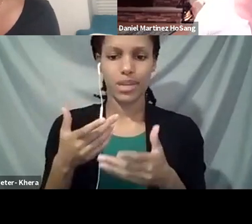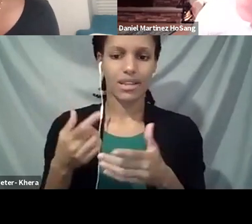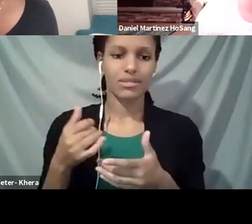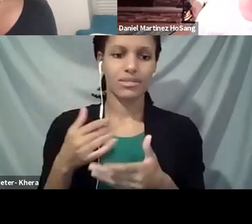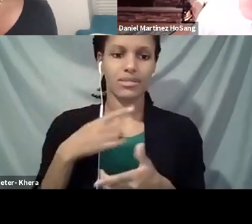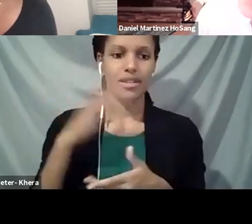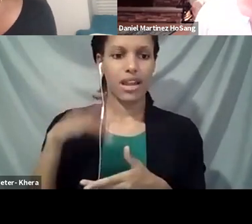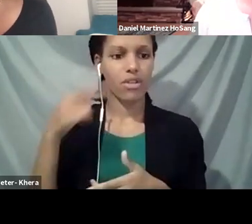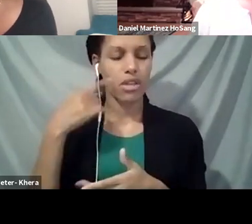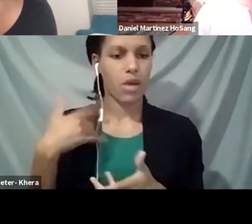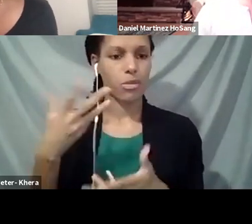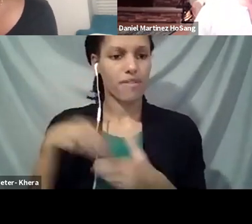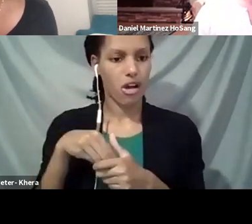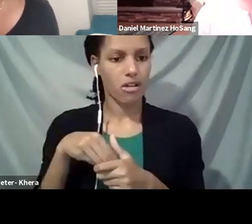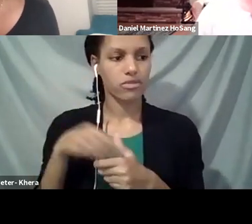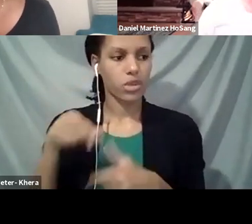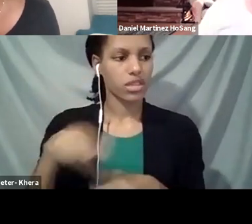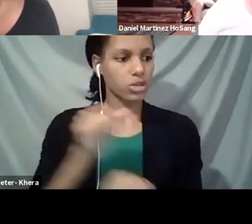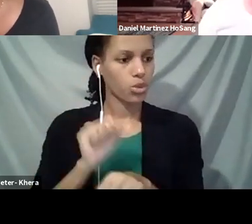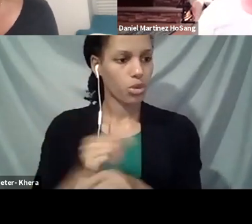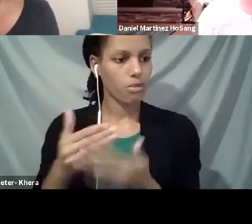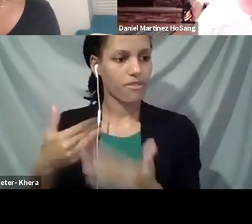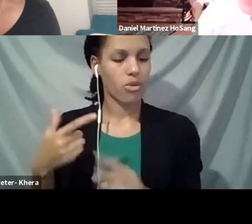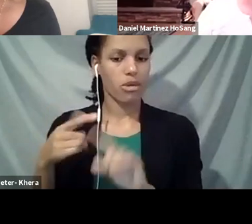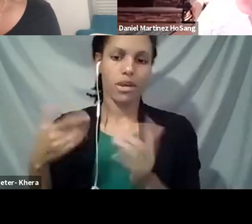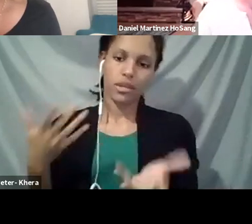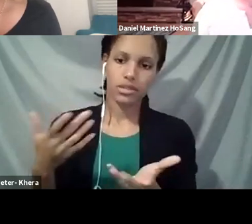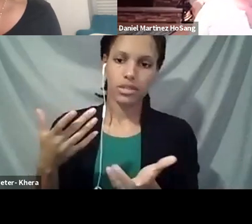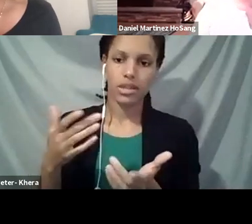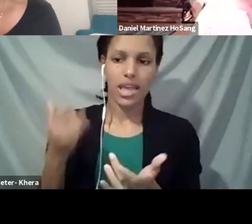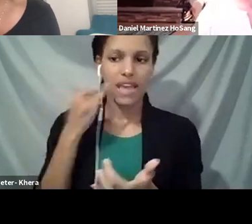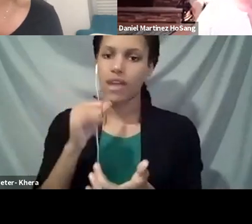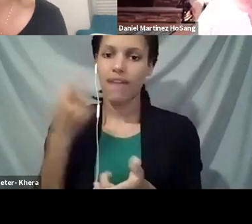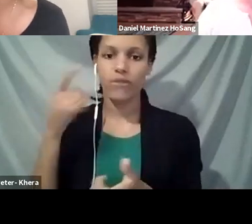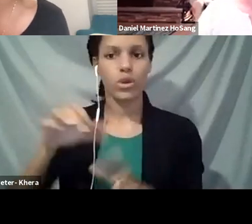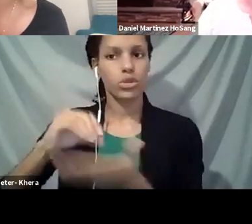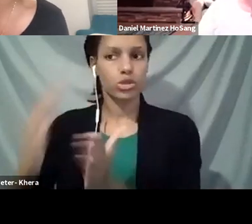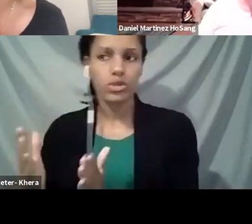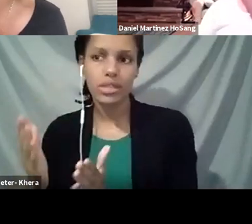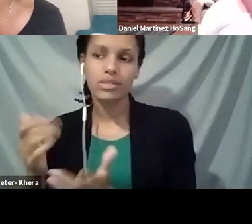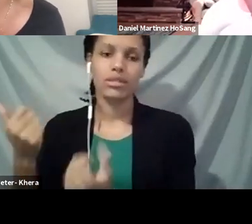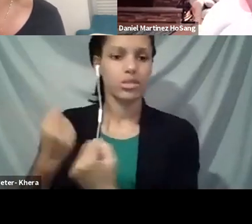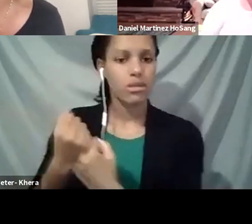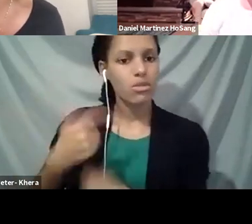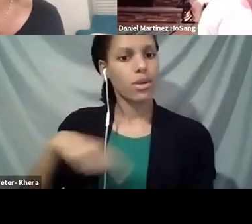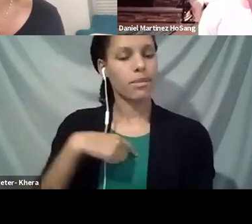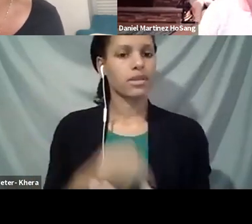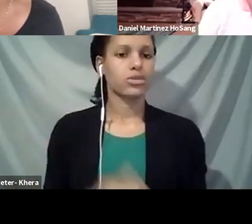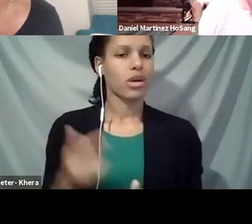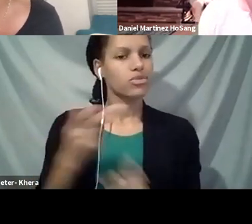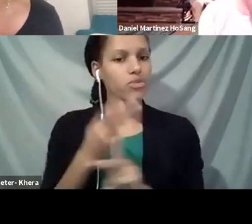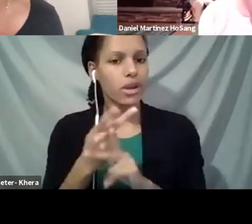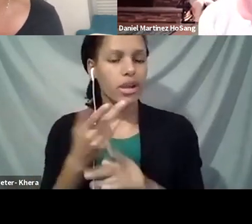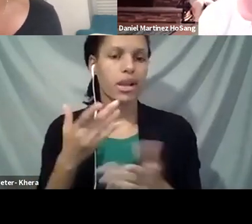for the students around me and us coming together. So it was helpful for me to think about ways to bridge like